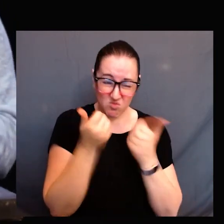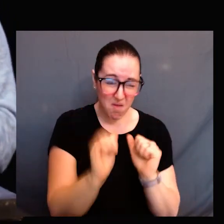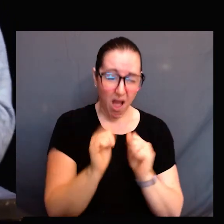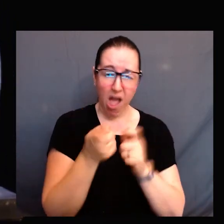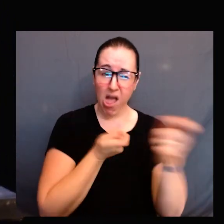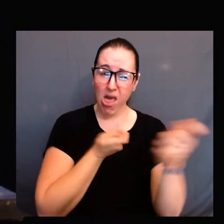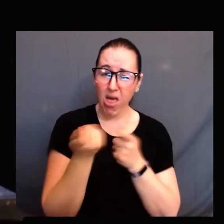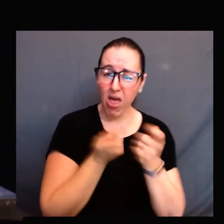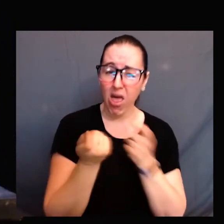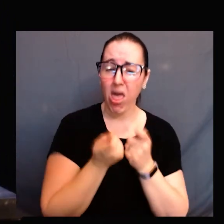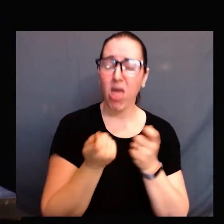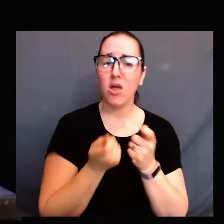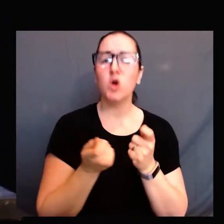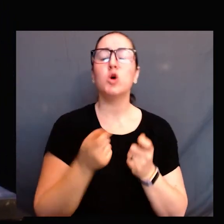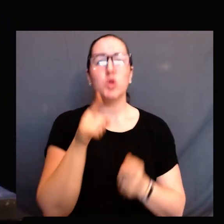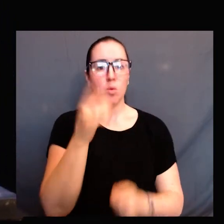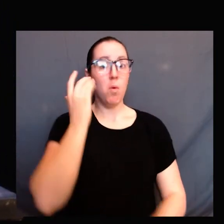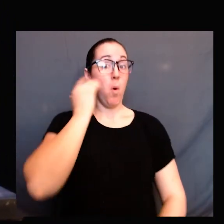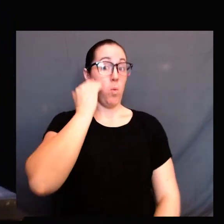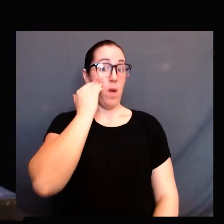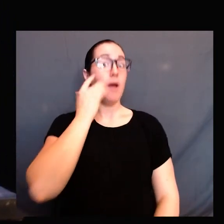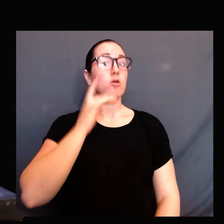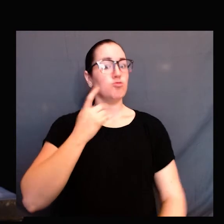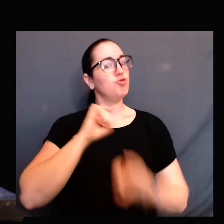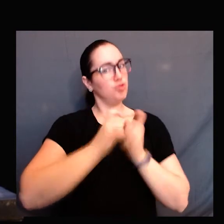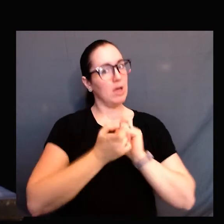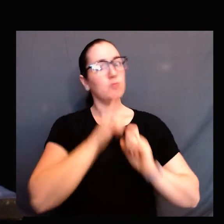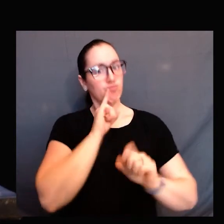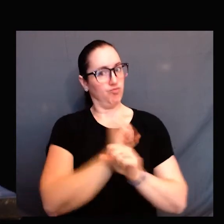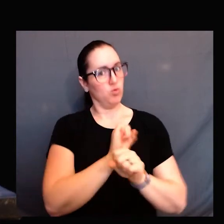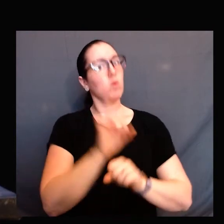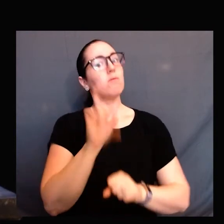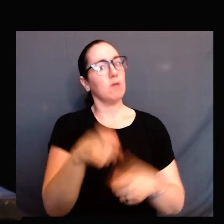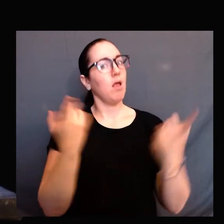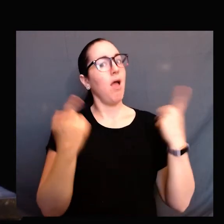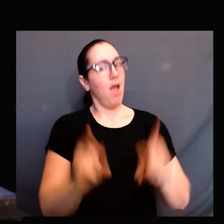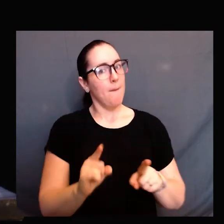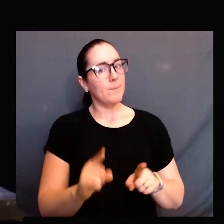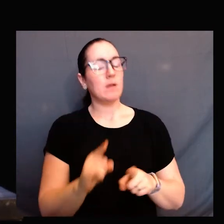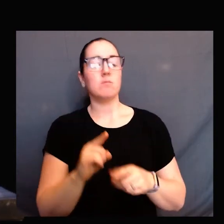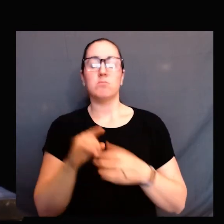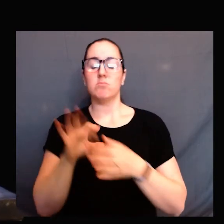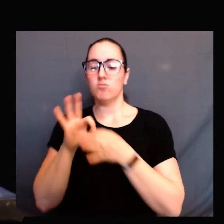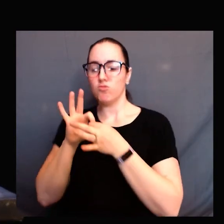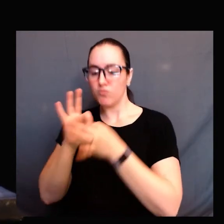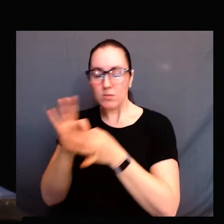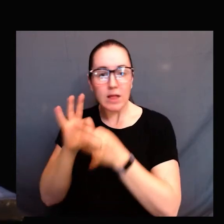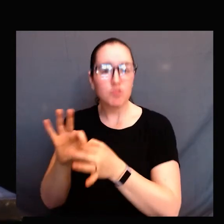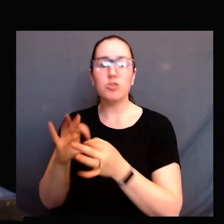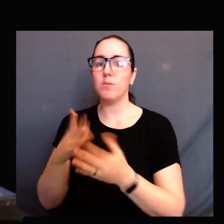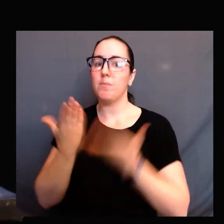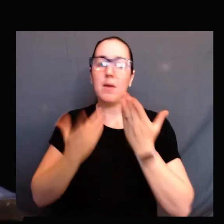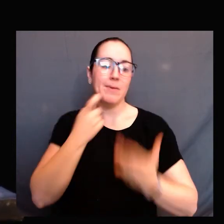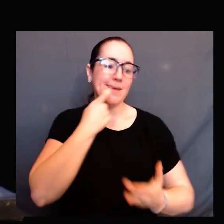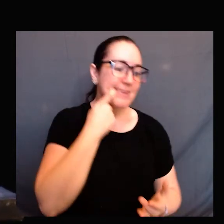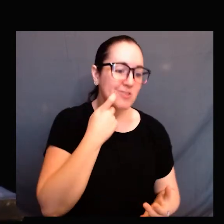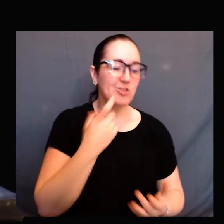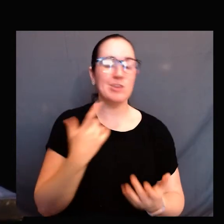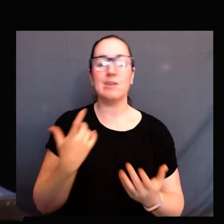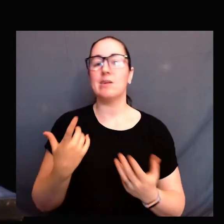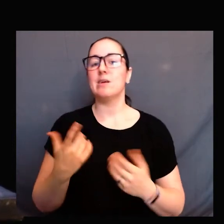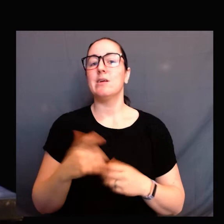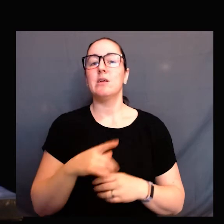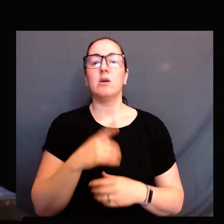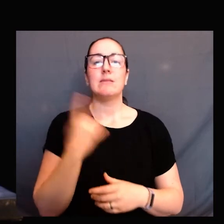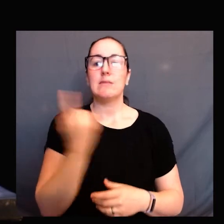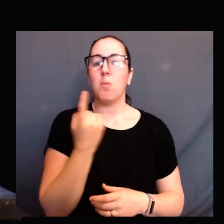that change needs to take place in our heart, that change needs to take place in a relationship or a habit or an addiction, something I